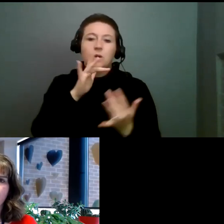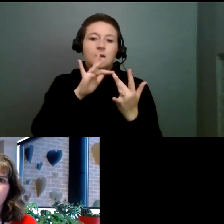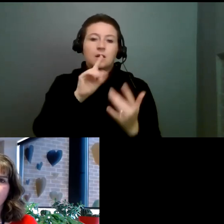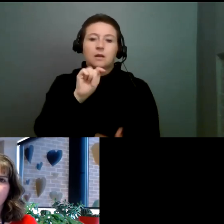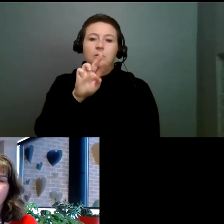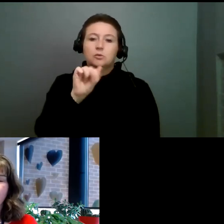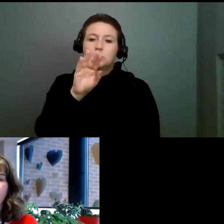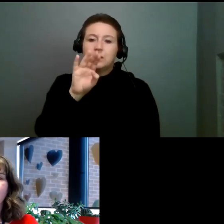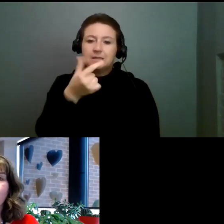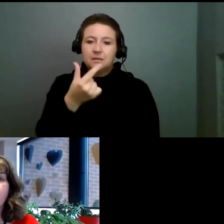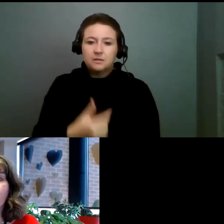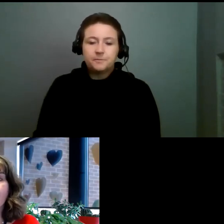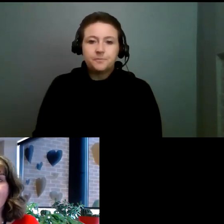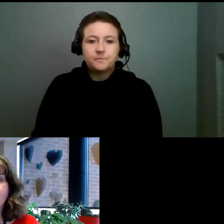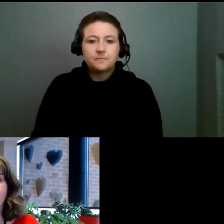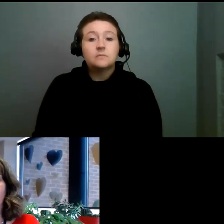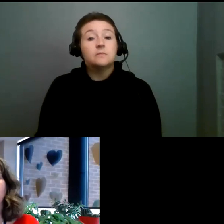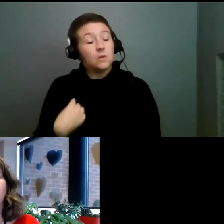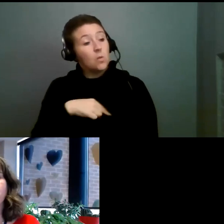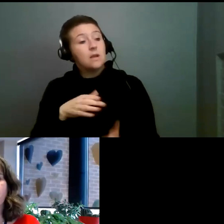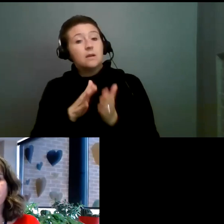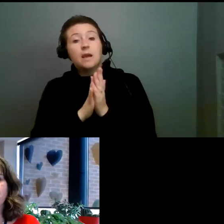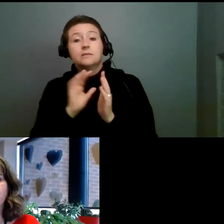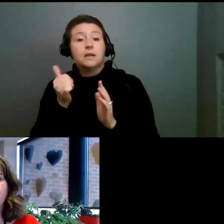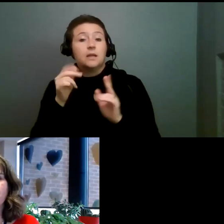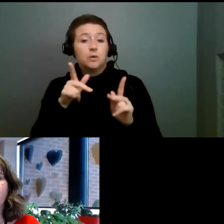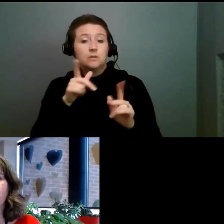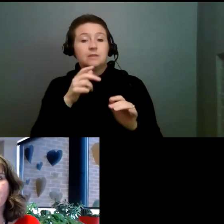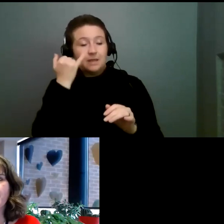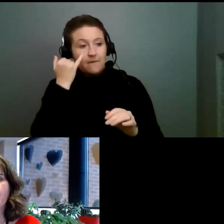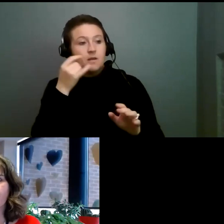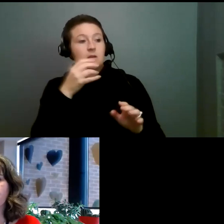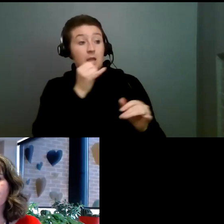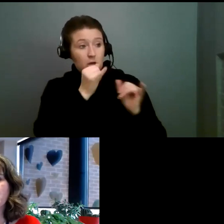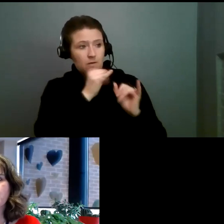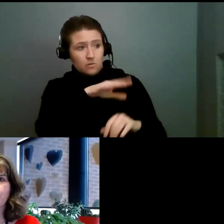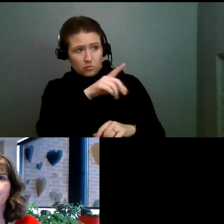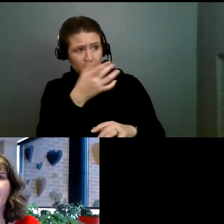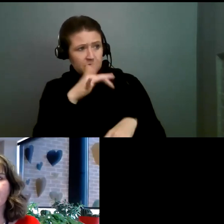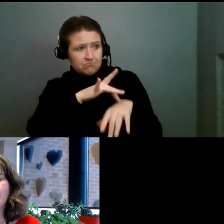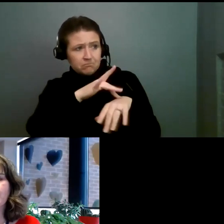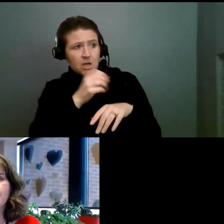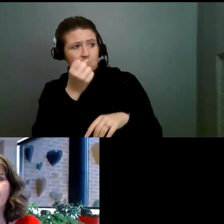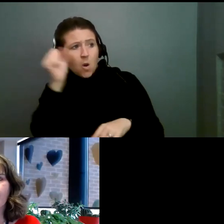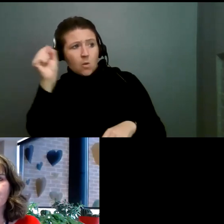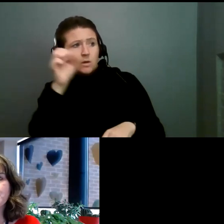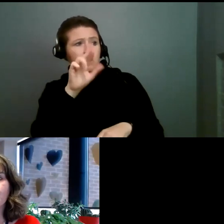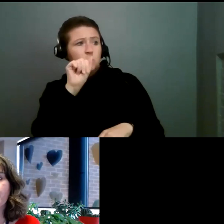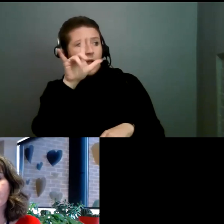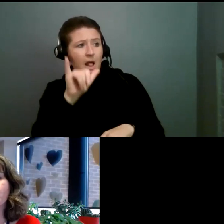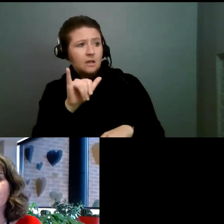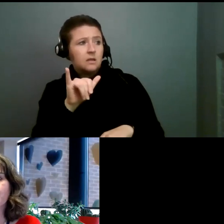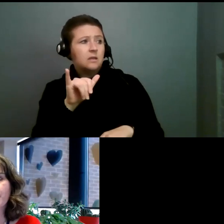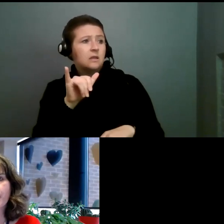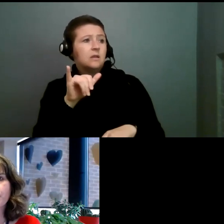at this point. We are asking everyone that we interview if they've been at a protest or a rally. So we